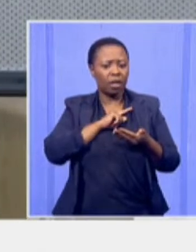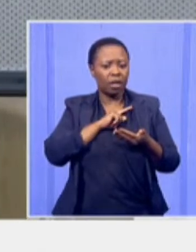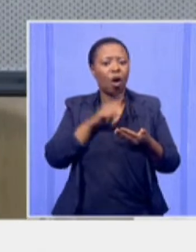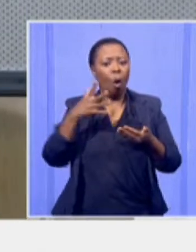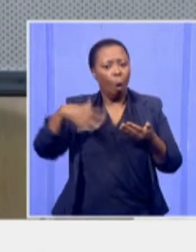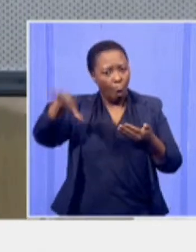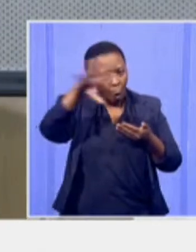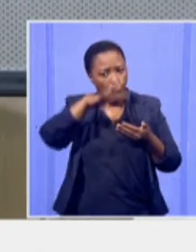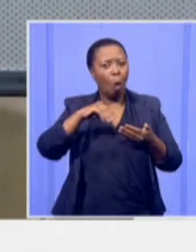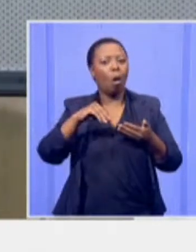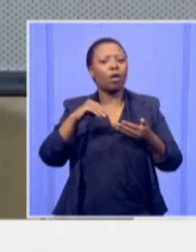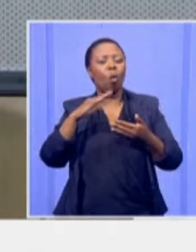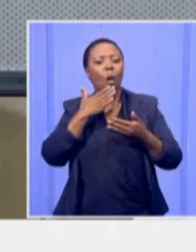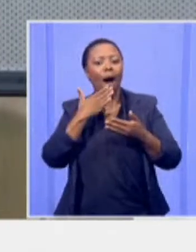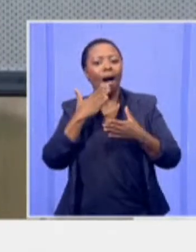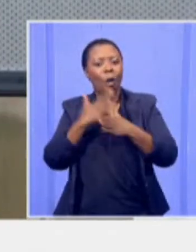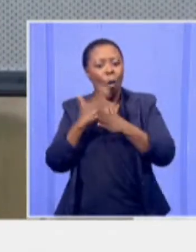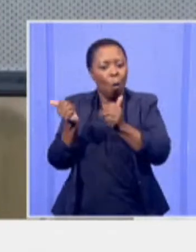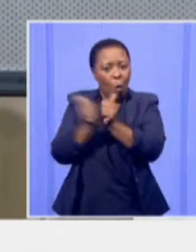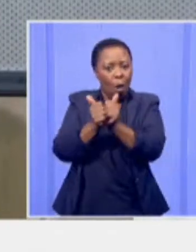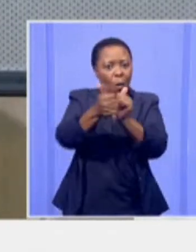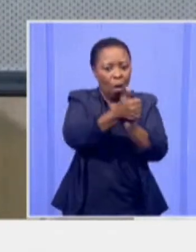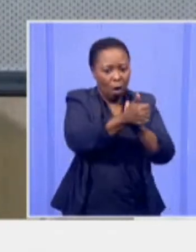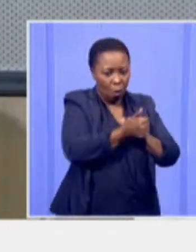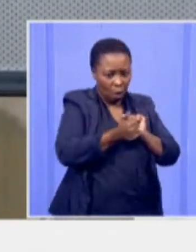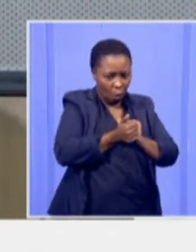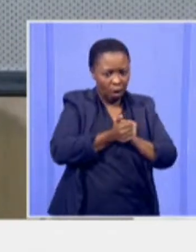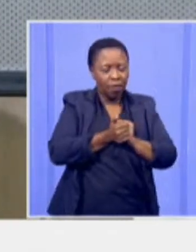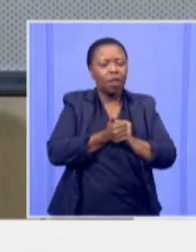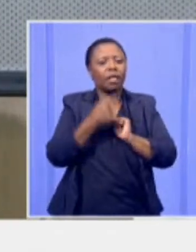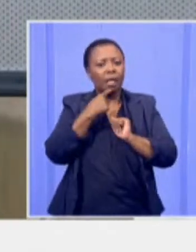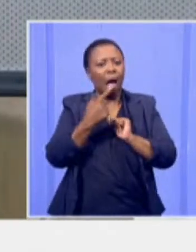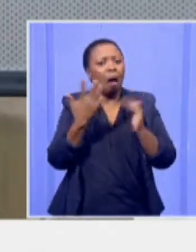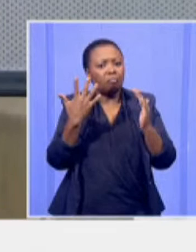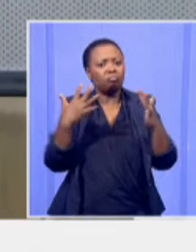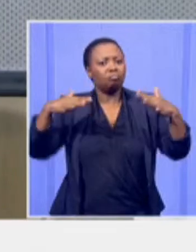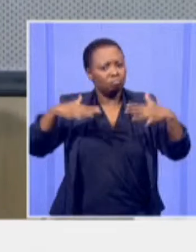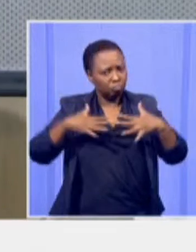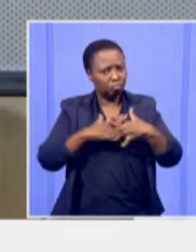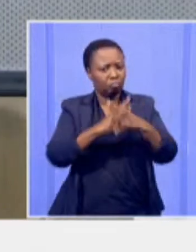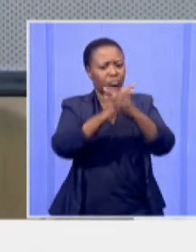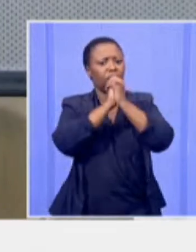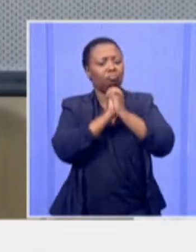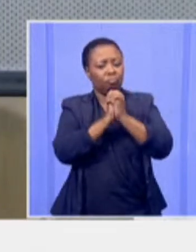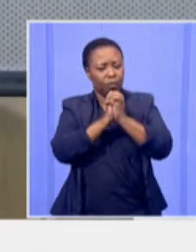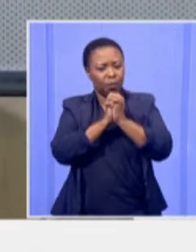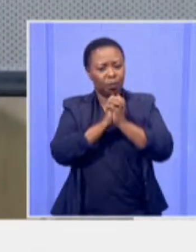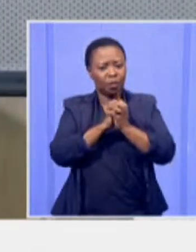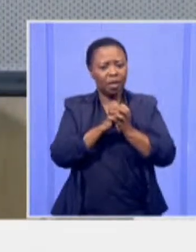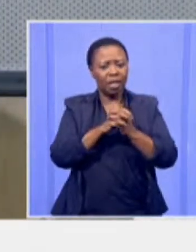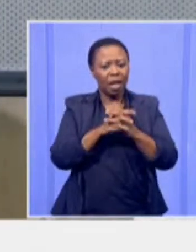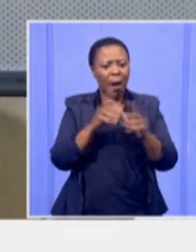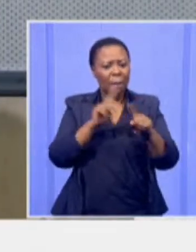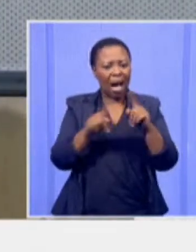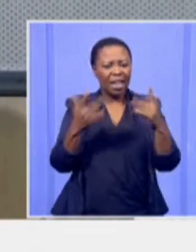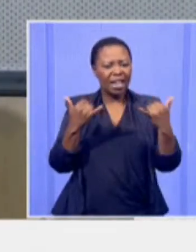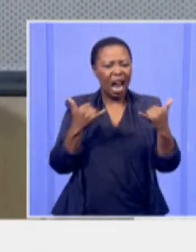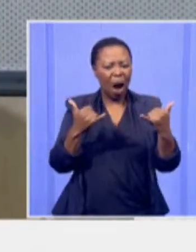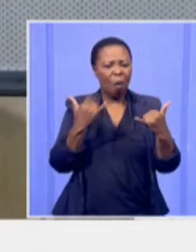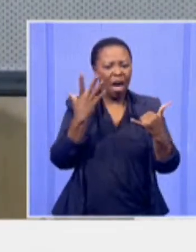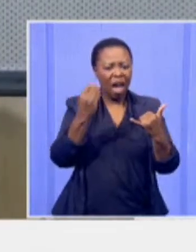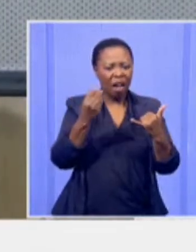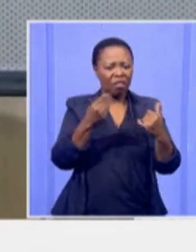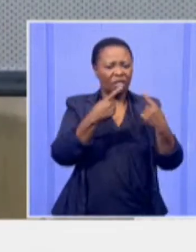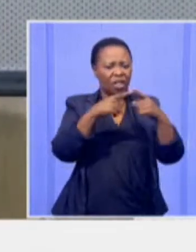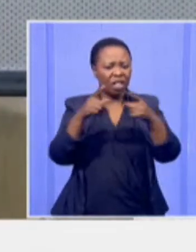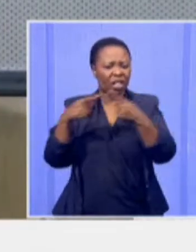we decided, why waste resources? Let's sing one song. Let's dance together, unlike now, we didn't